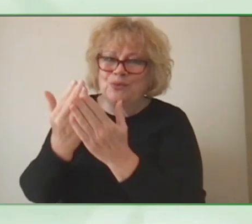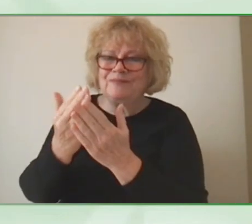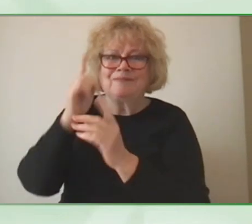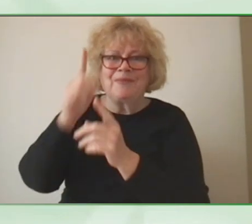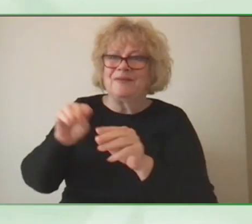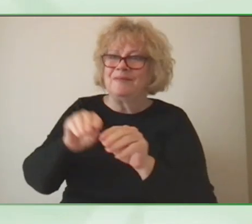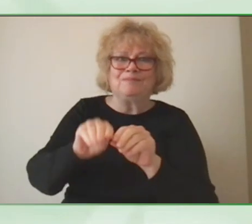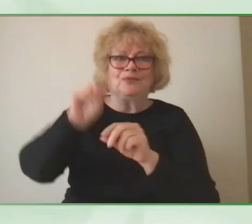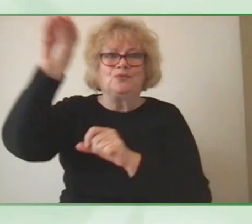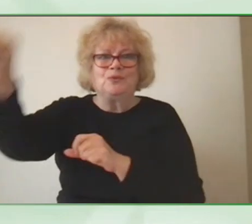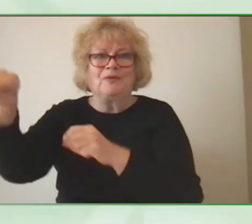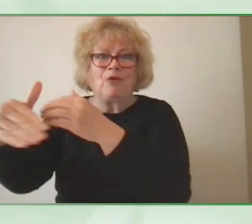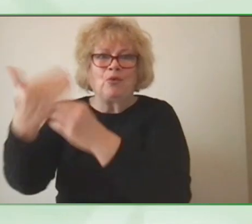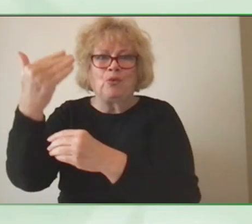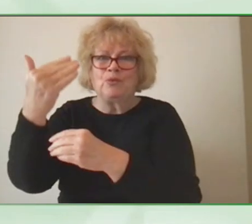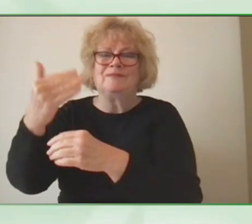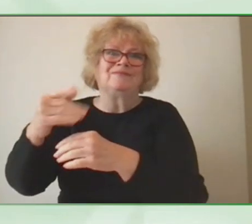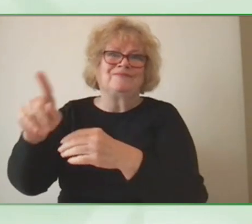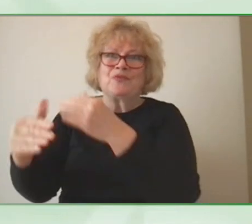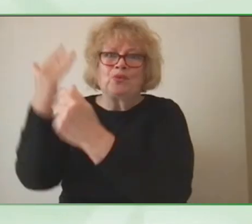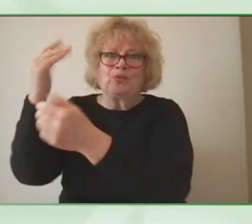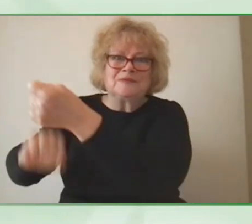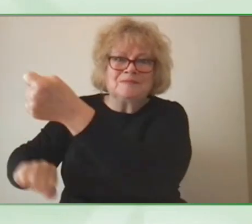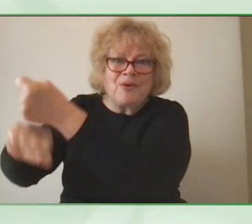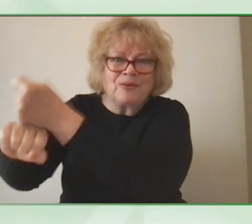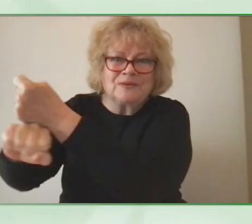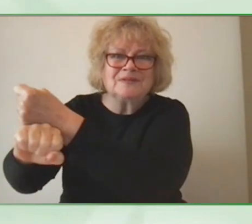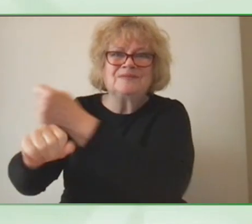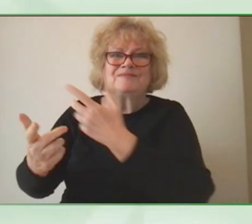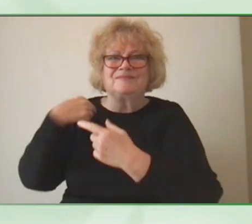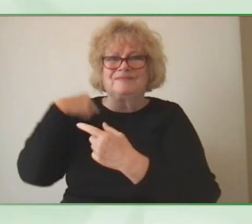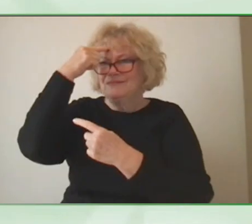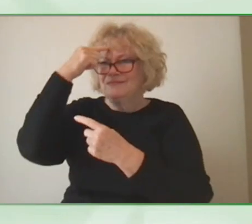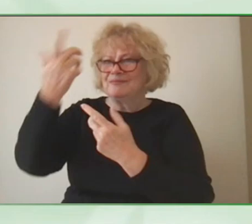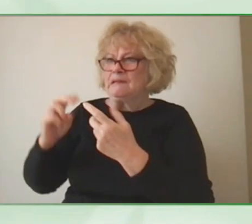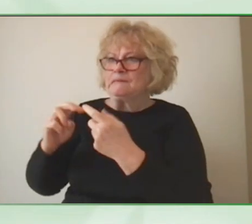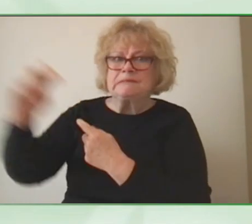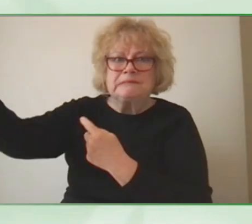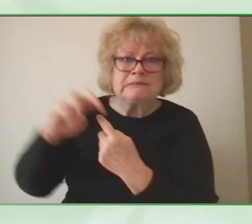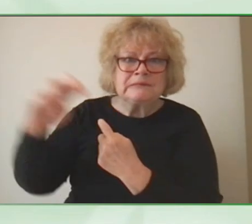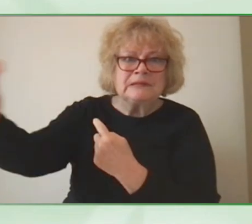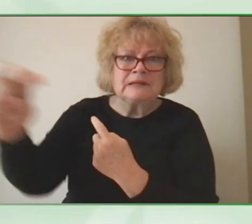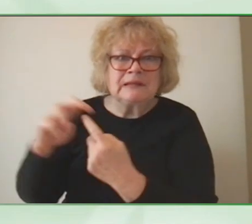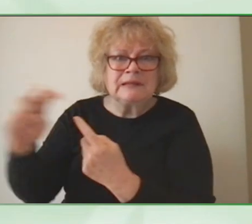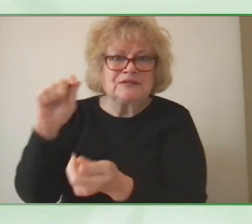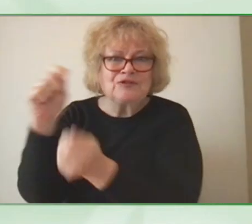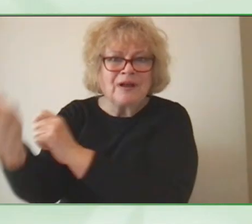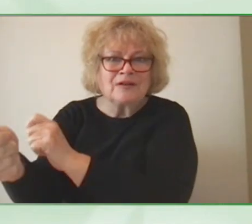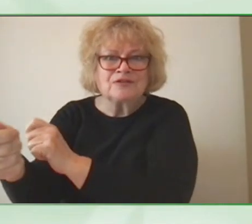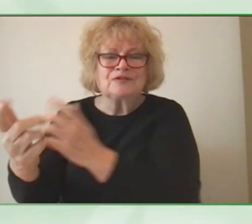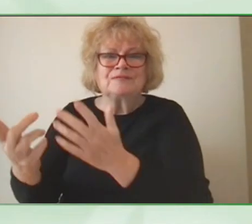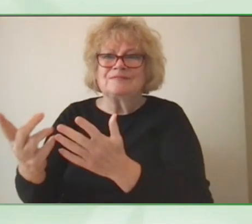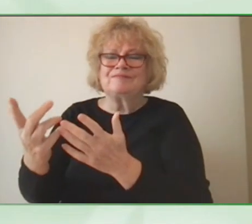supports, and for them to have transportation for him to get to school and to be supported. So I share